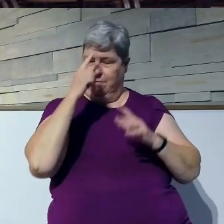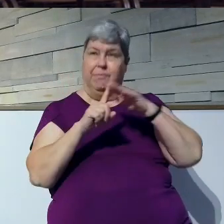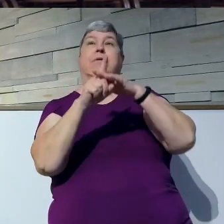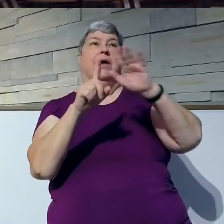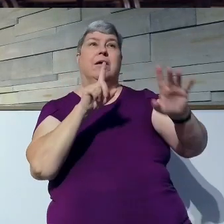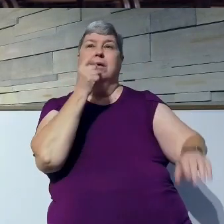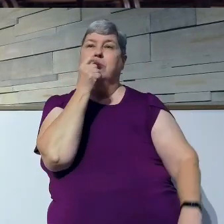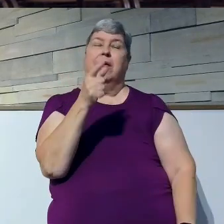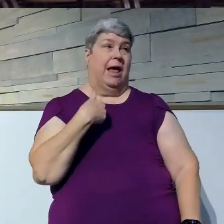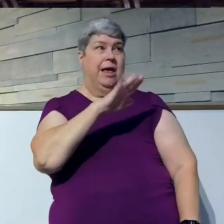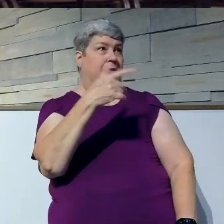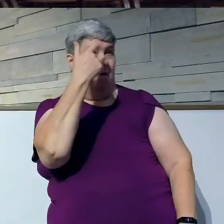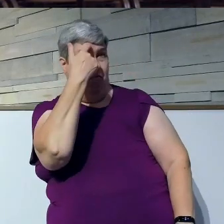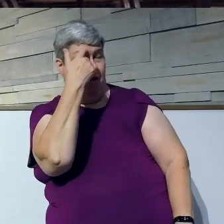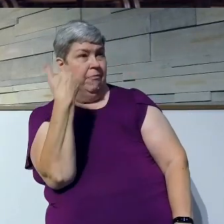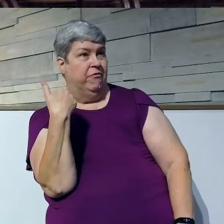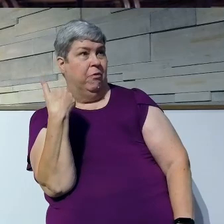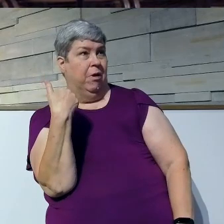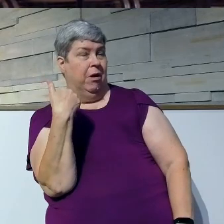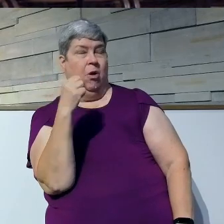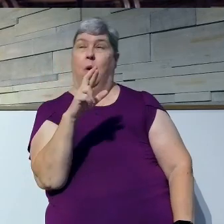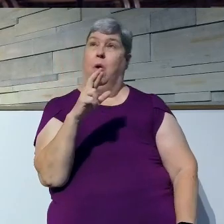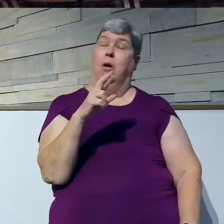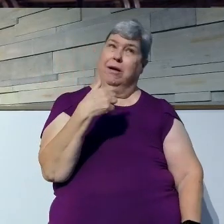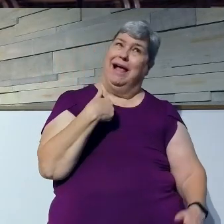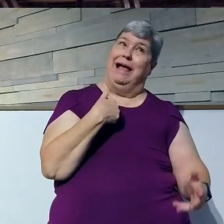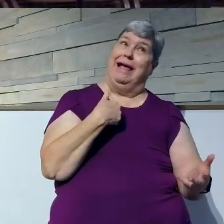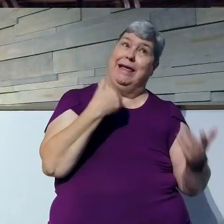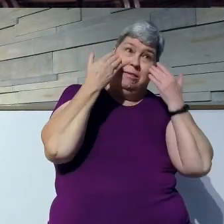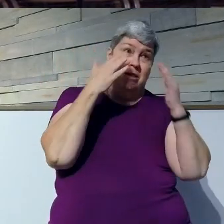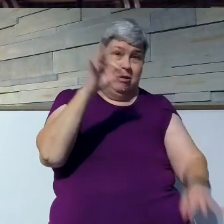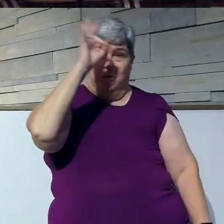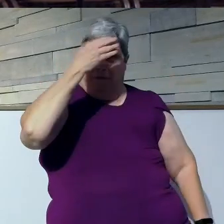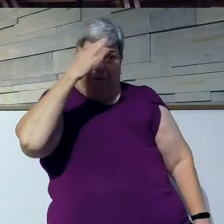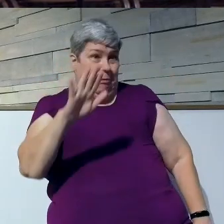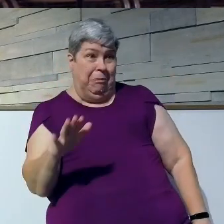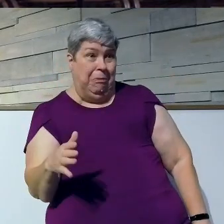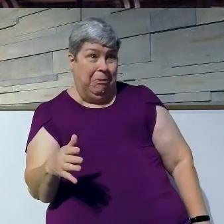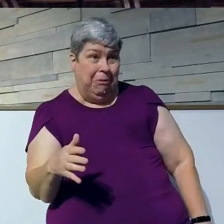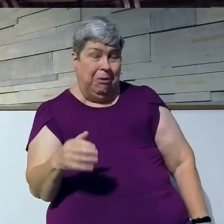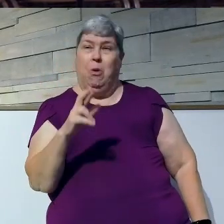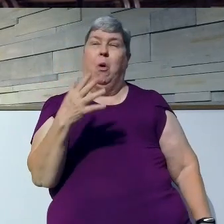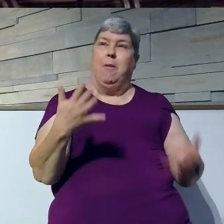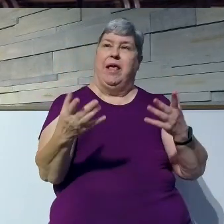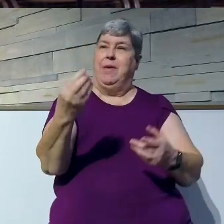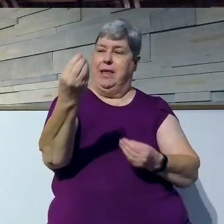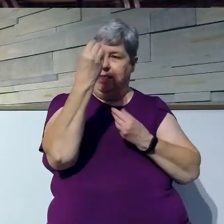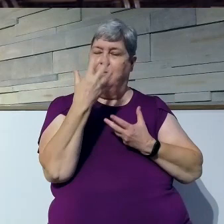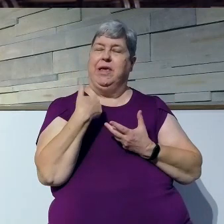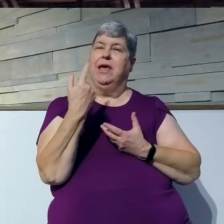something that I hadn't thought about before, or yes, that I didn't know before, or give me a